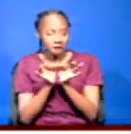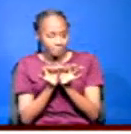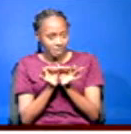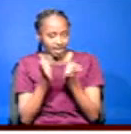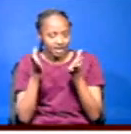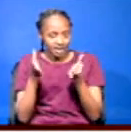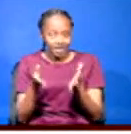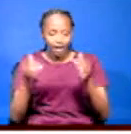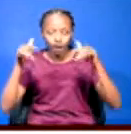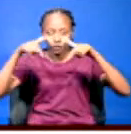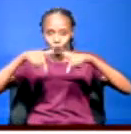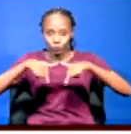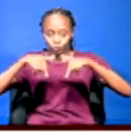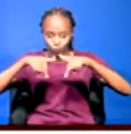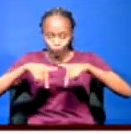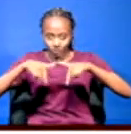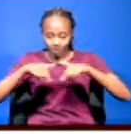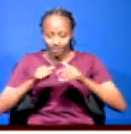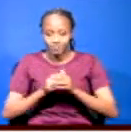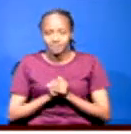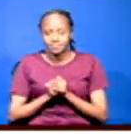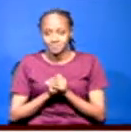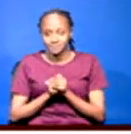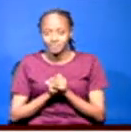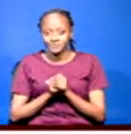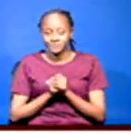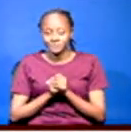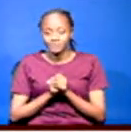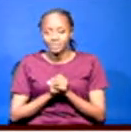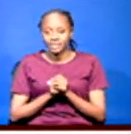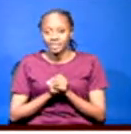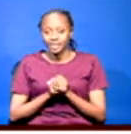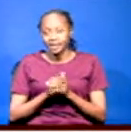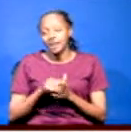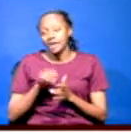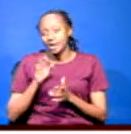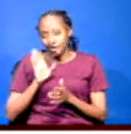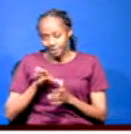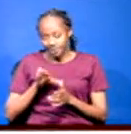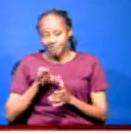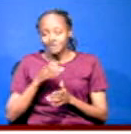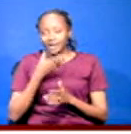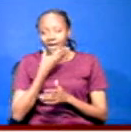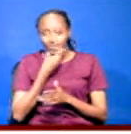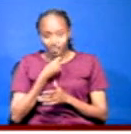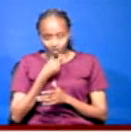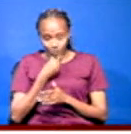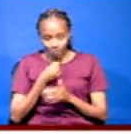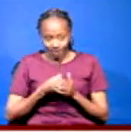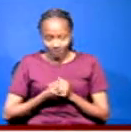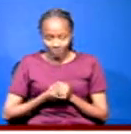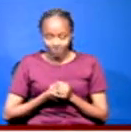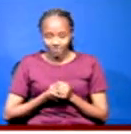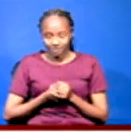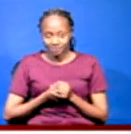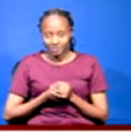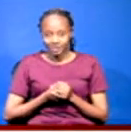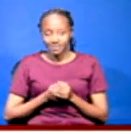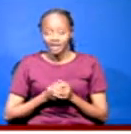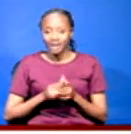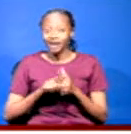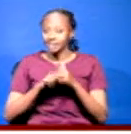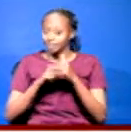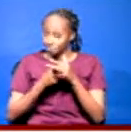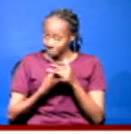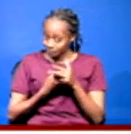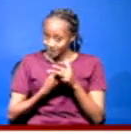distinguished ladies and gentlemen, Let me begin by saying it's